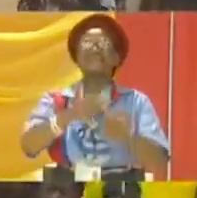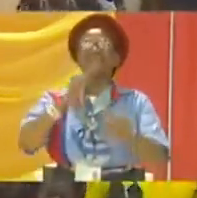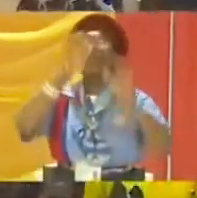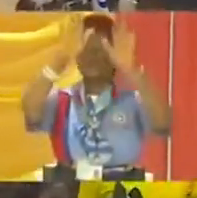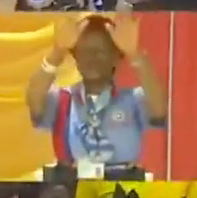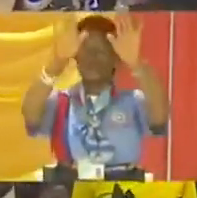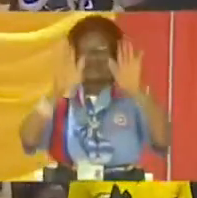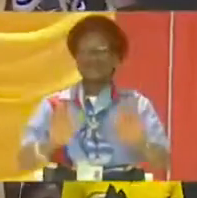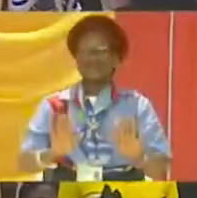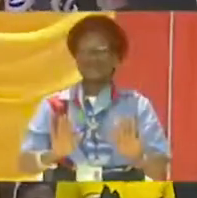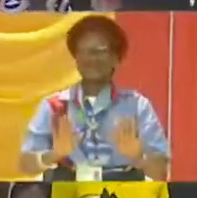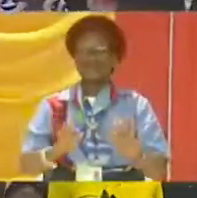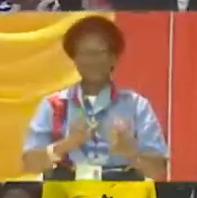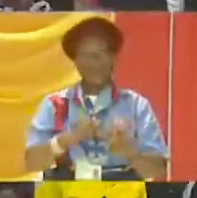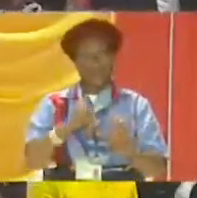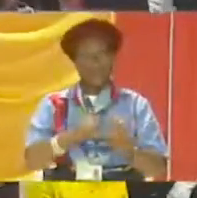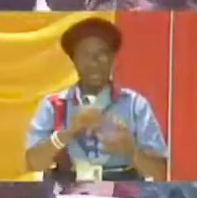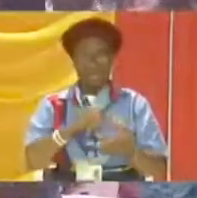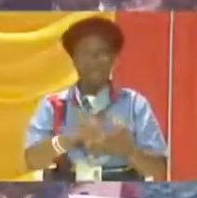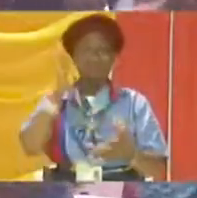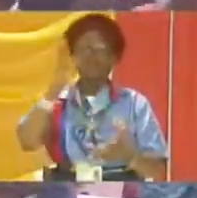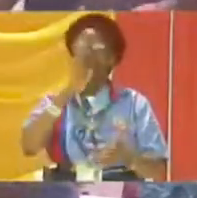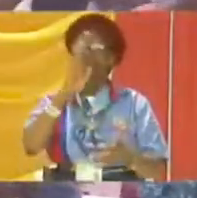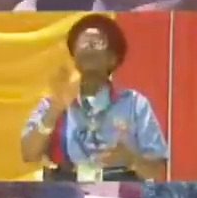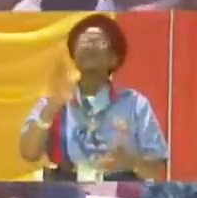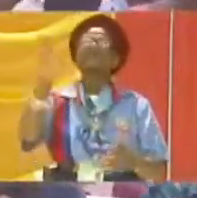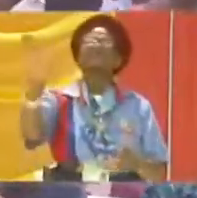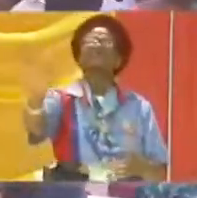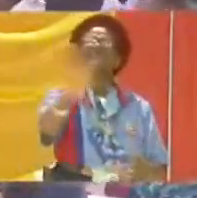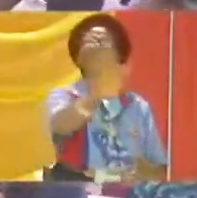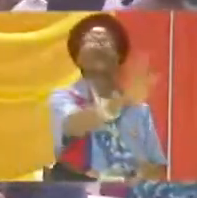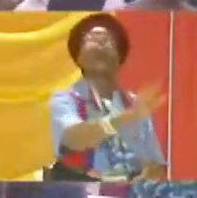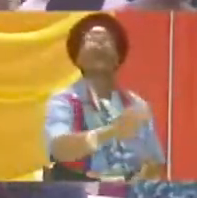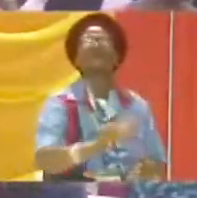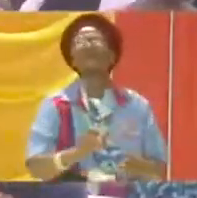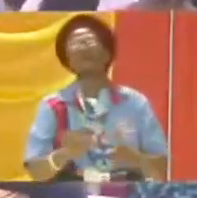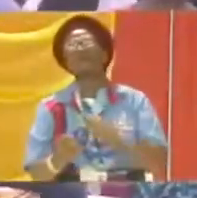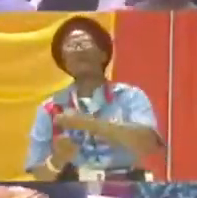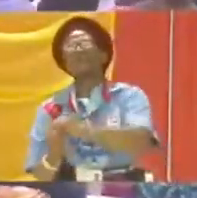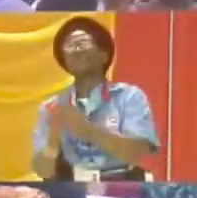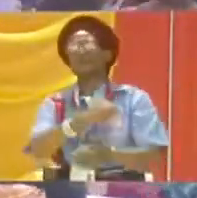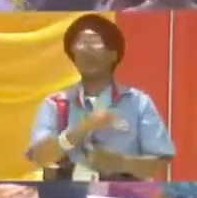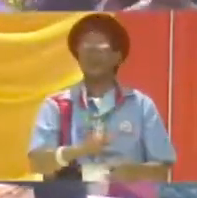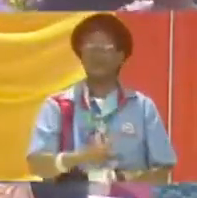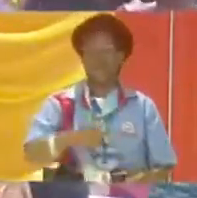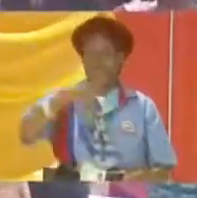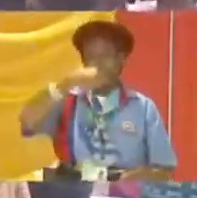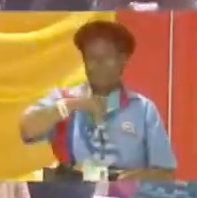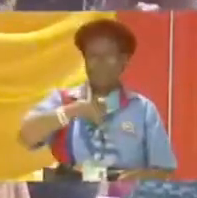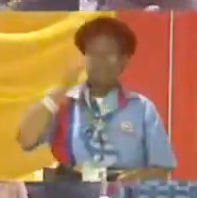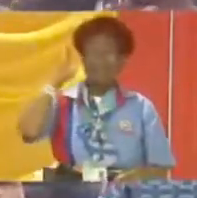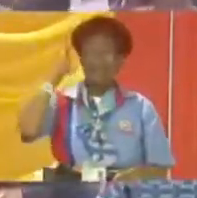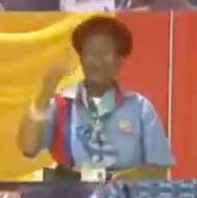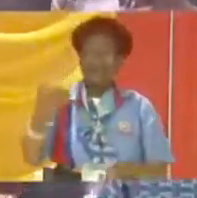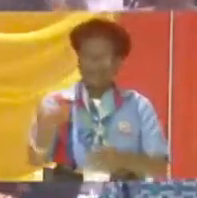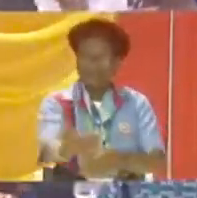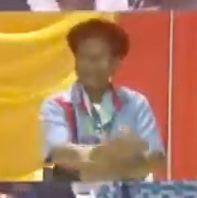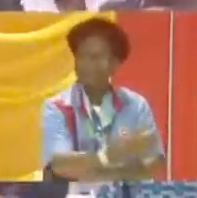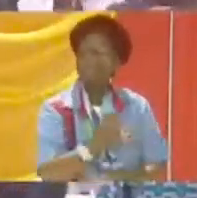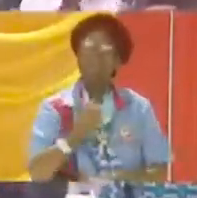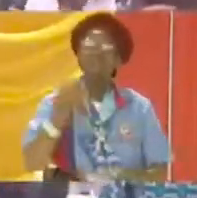And then it will be your turn. I will get the first miracle.